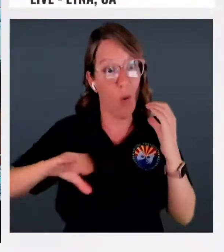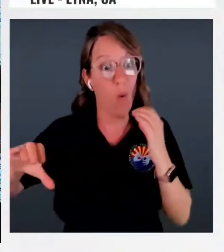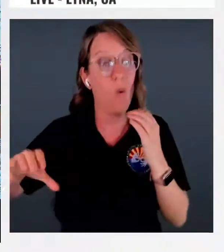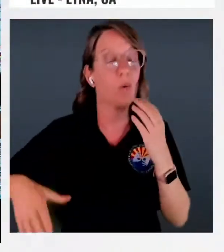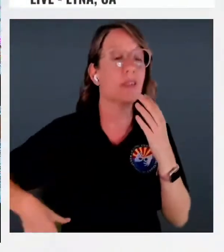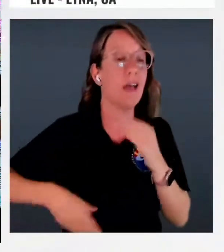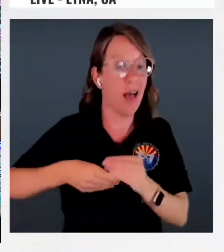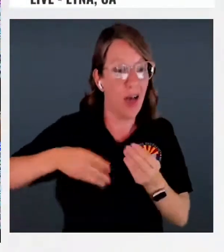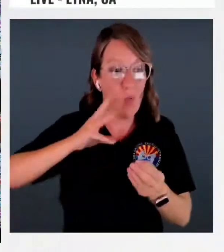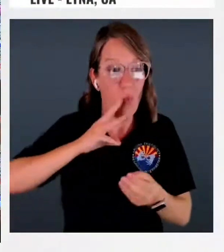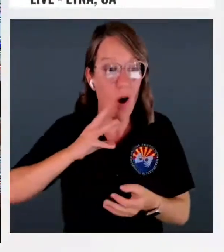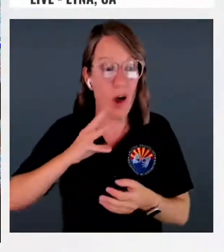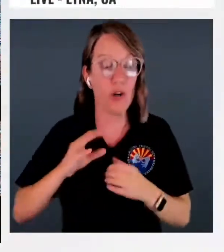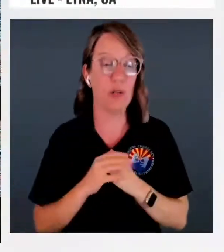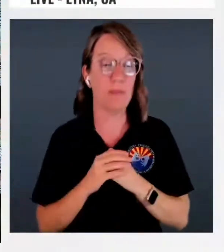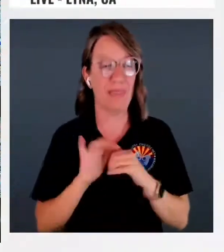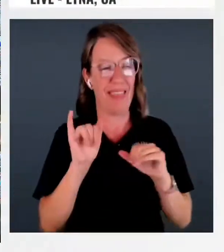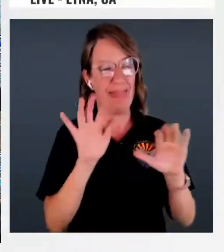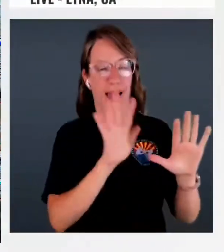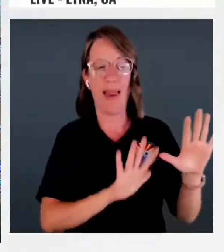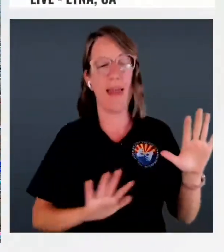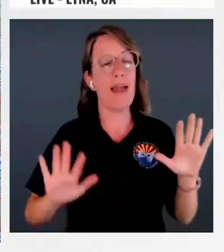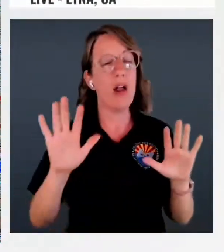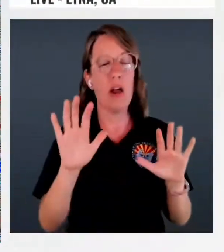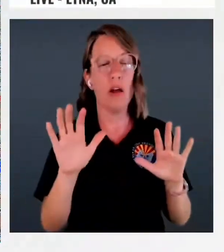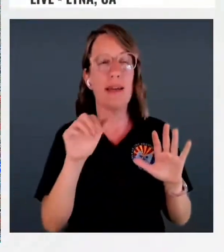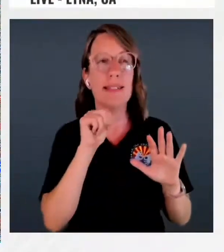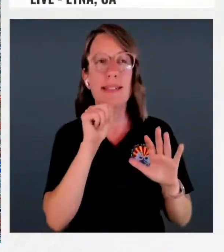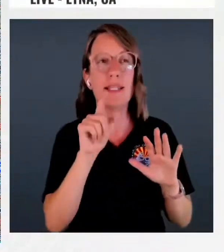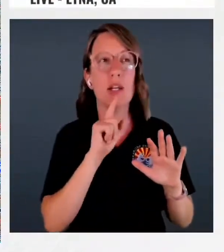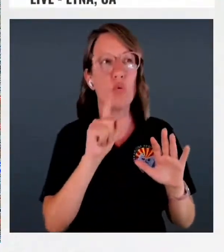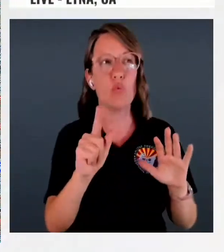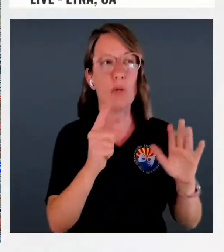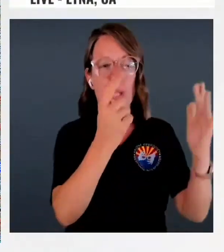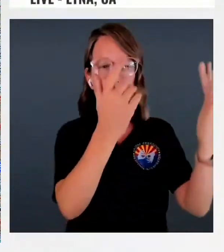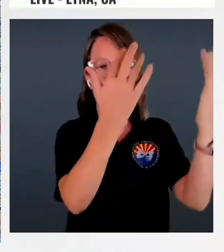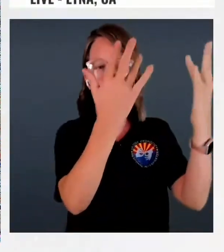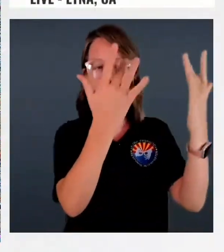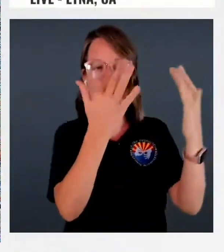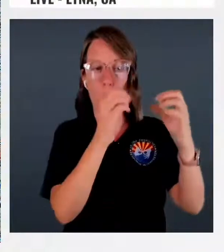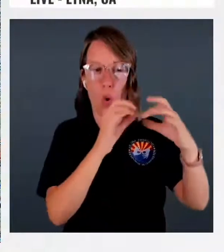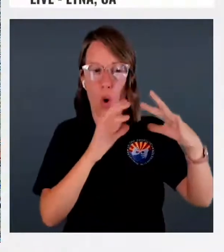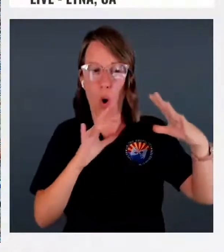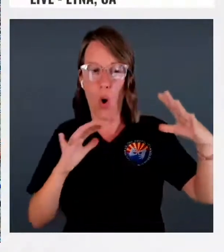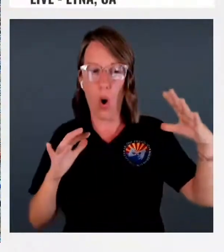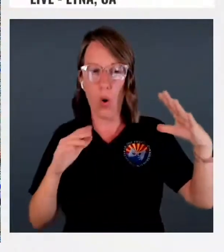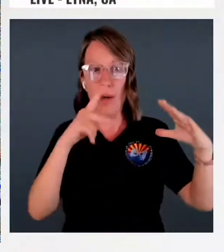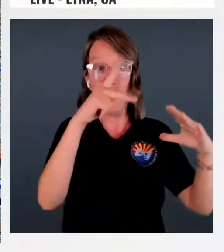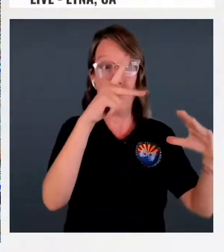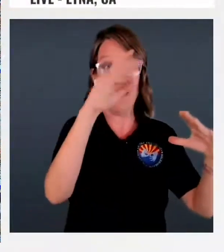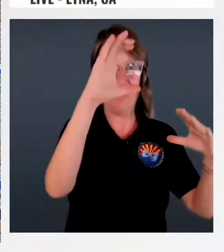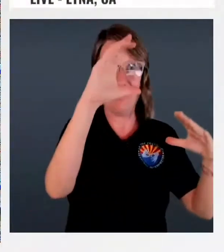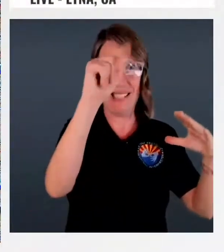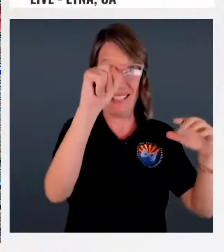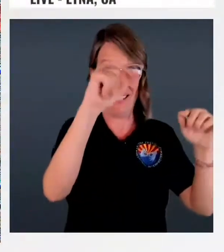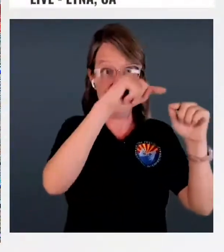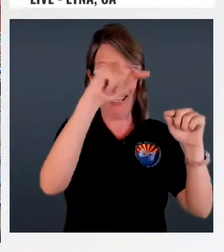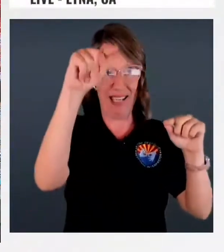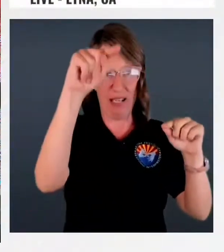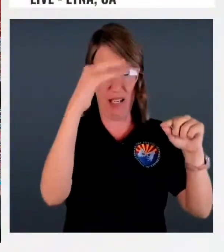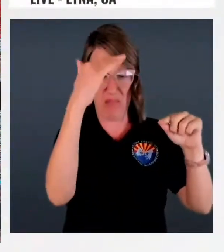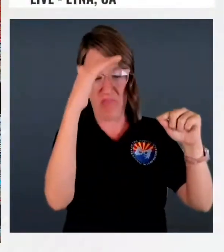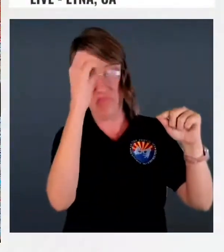growth at all through here, and up over on the back side of the PCT, the fire is still staying put. Where we have resources